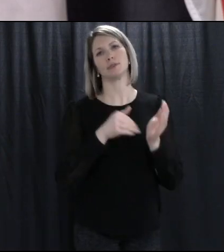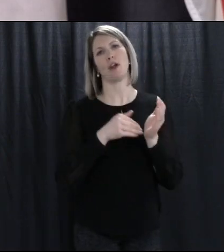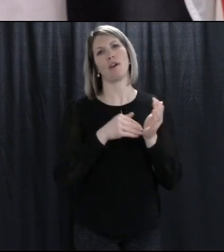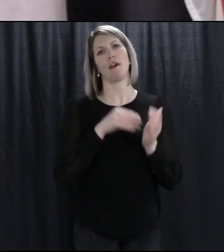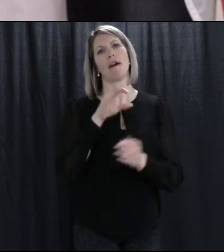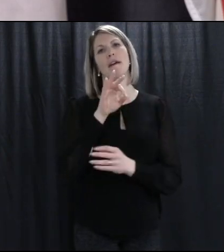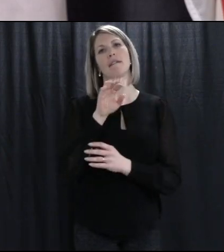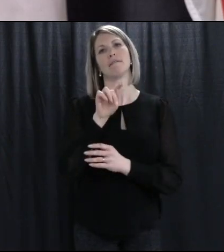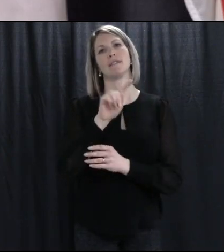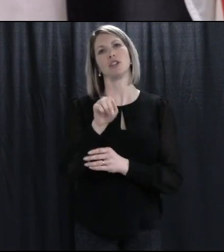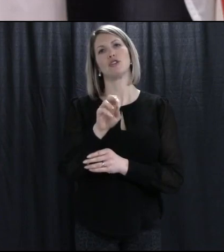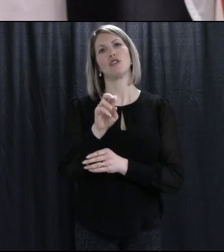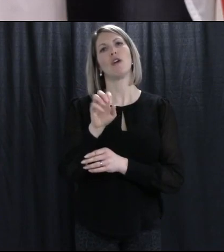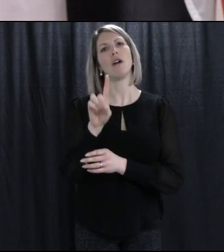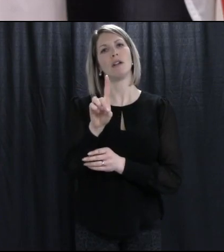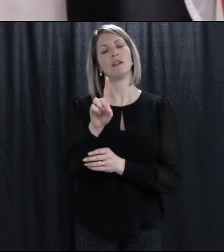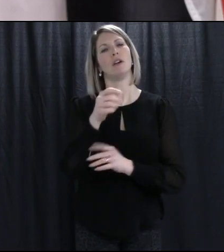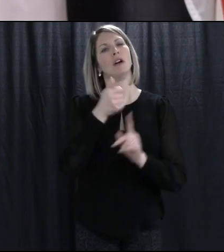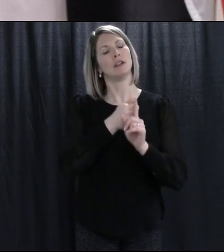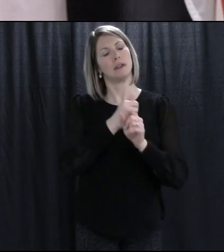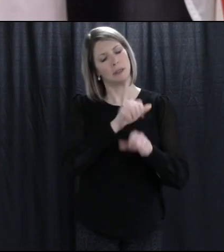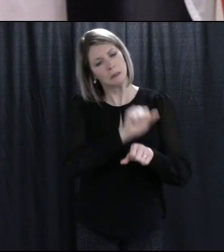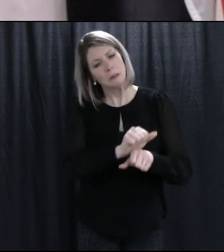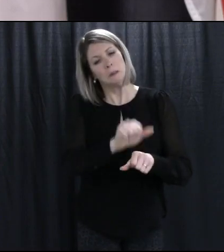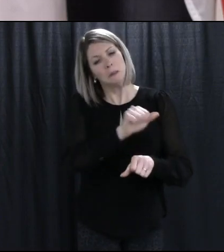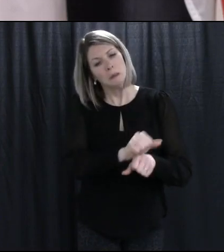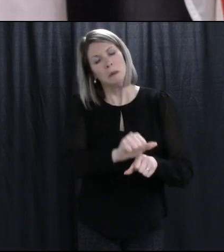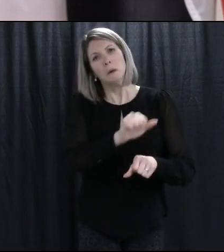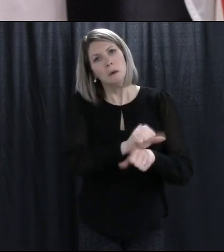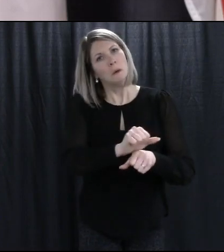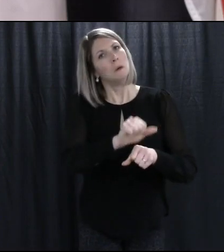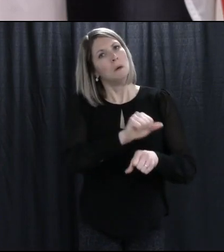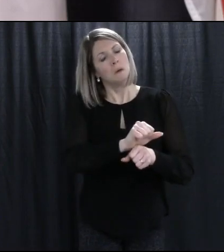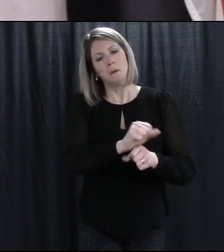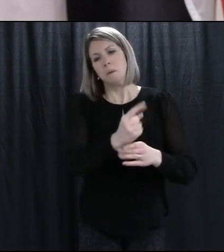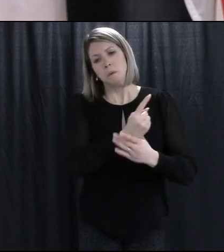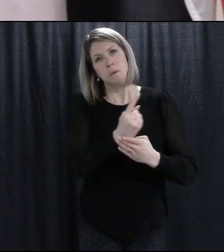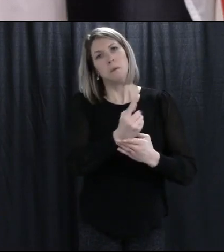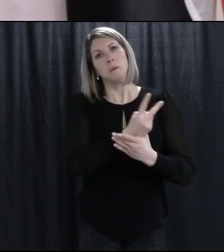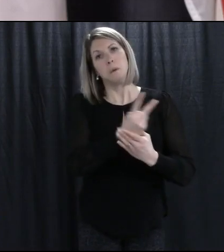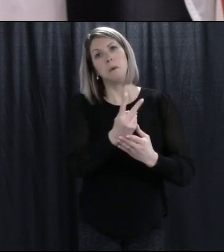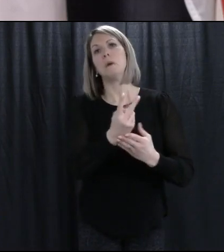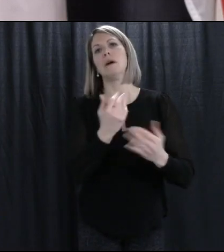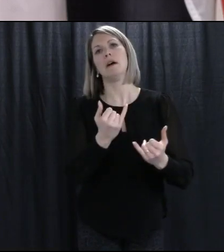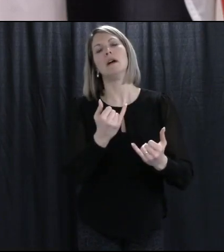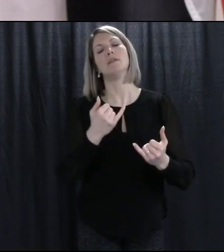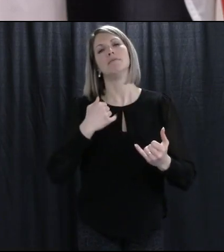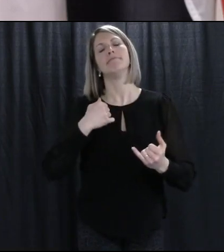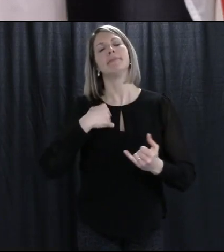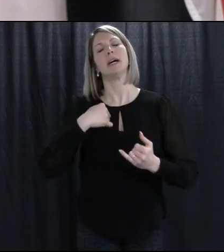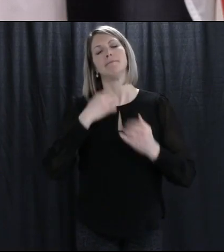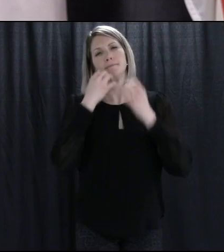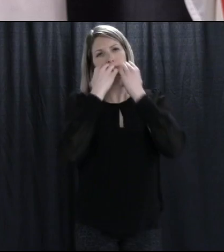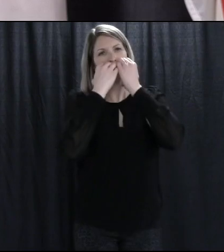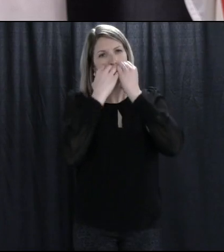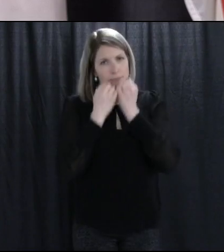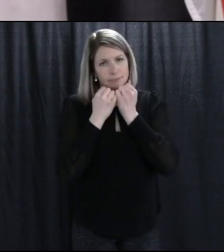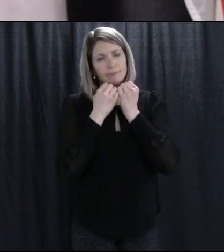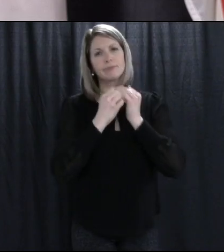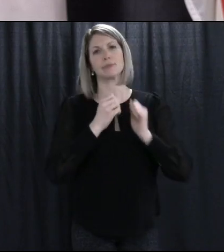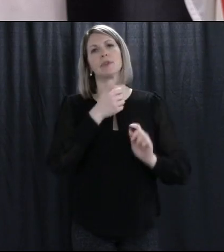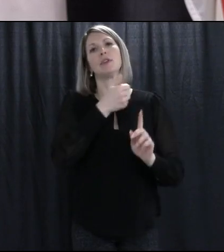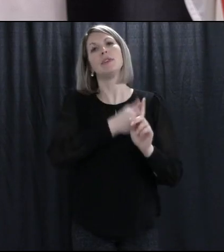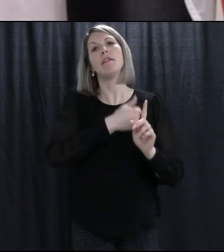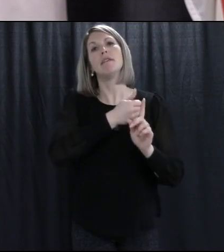tirelessly on behalf of our province. And as Premier of this province, I appreciate the work she's doing on behalf of our government,